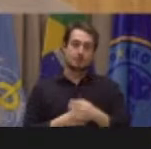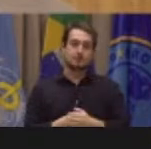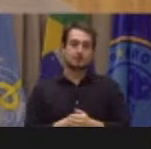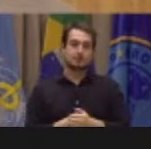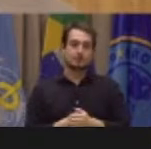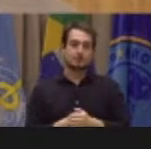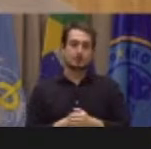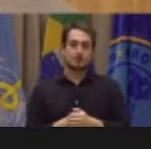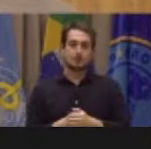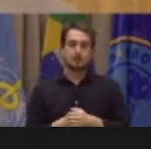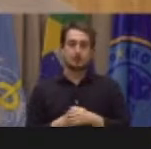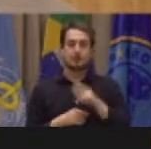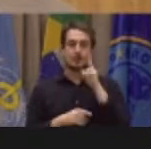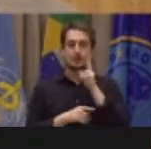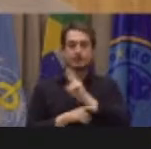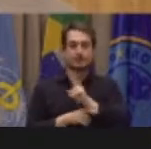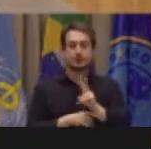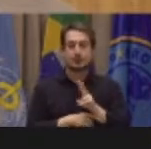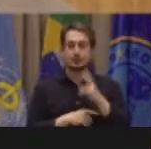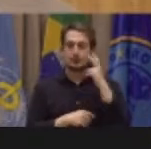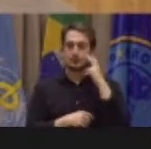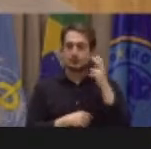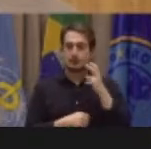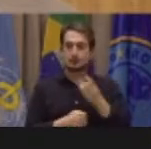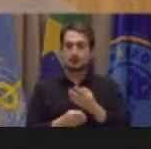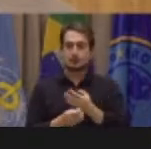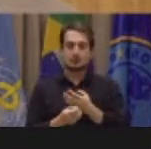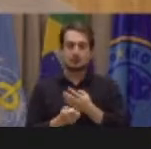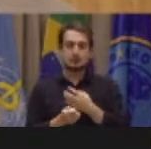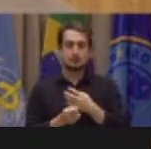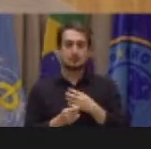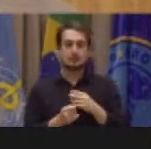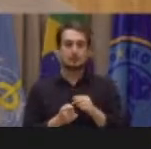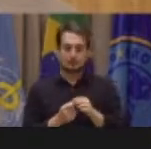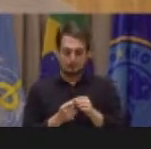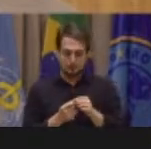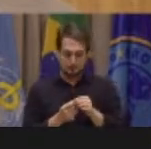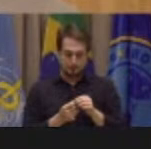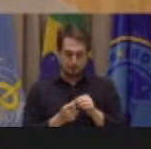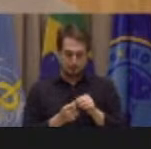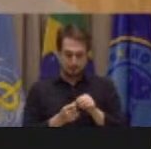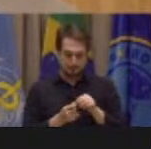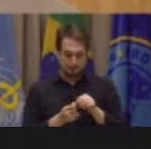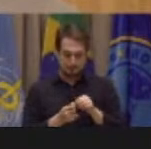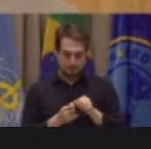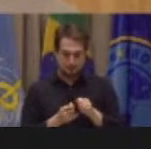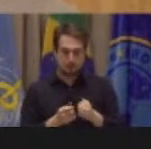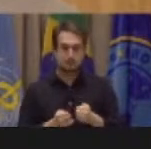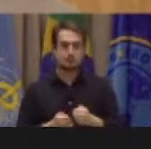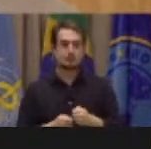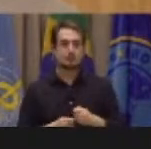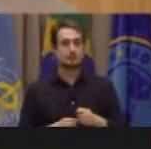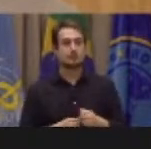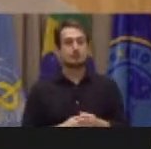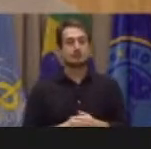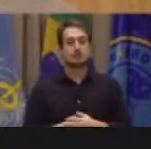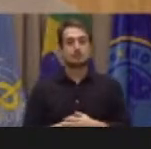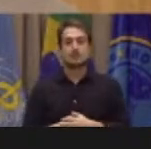network, the surveillance network, and all the systems and the health systems,